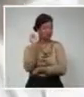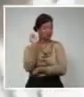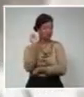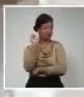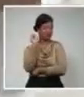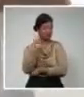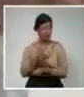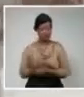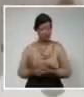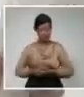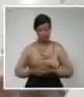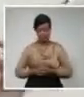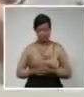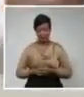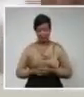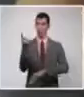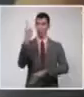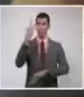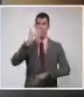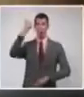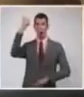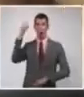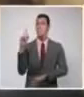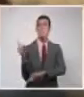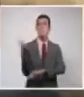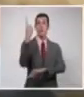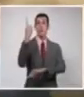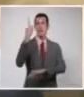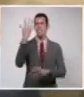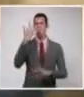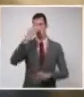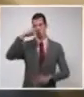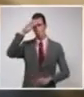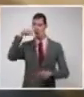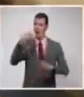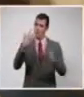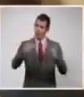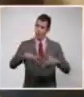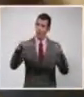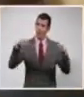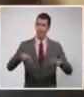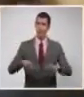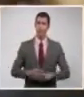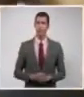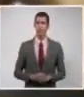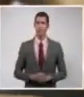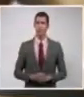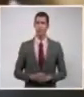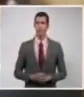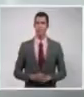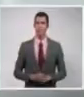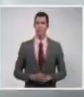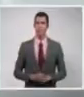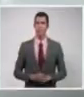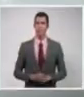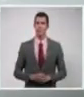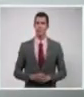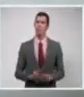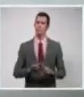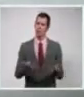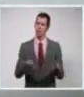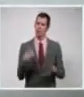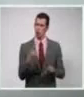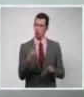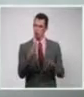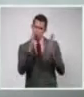nor any other special means of transportation out of the normal standards. So this makes the Cuban drugs a